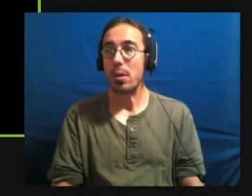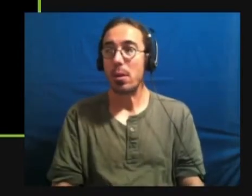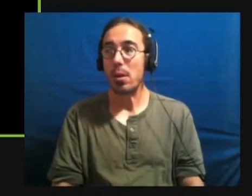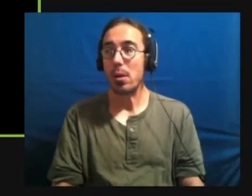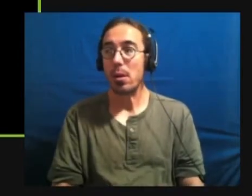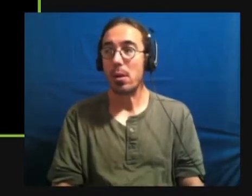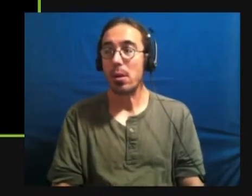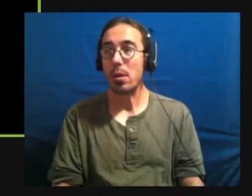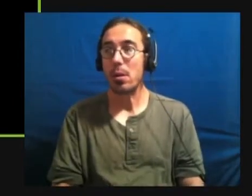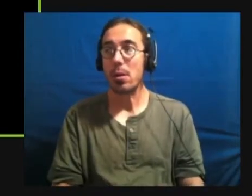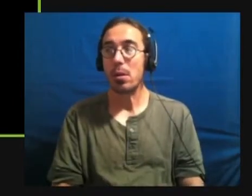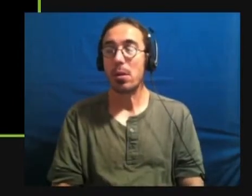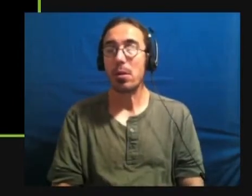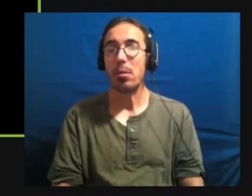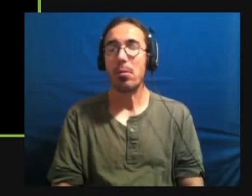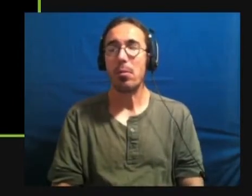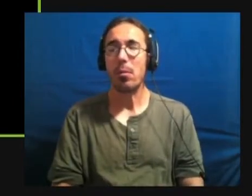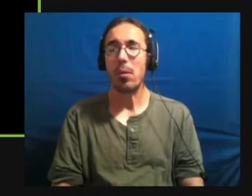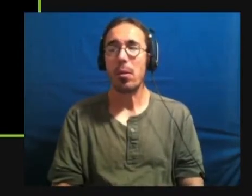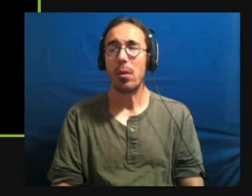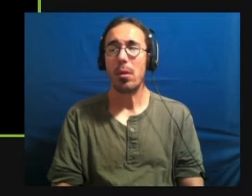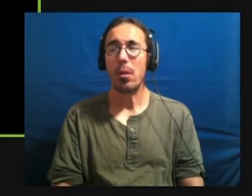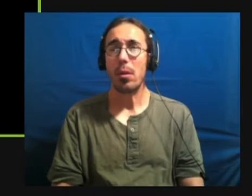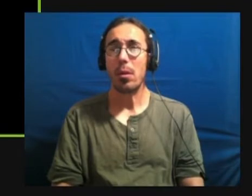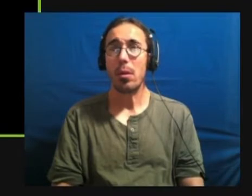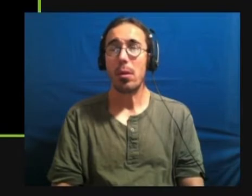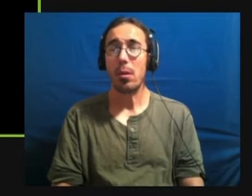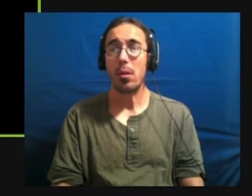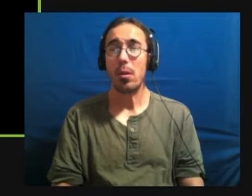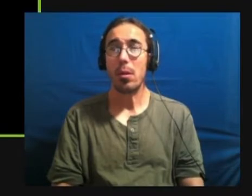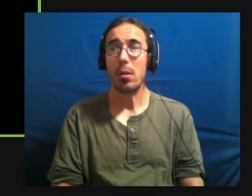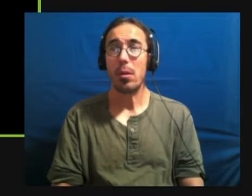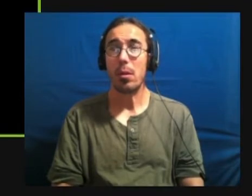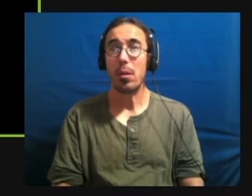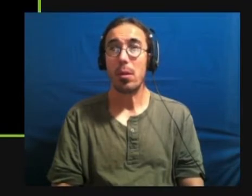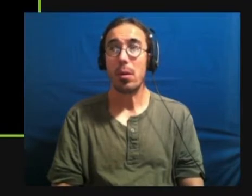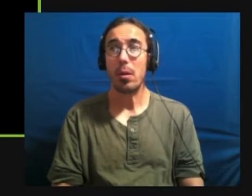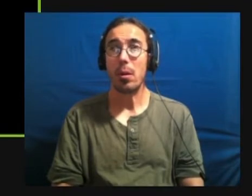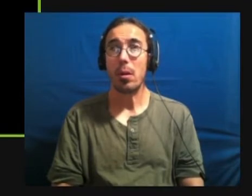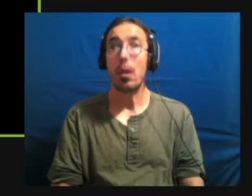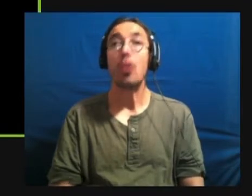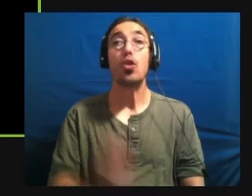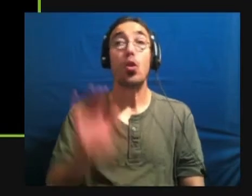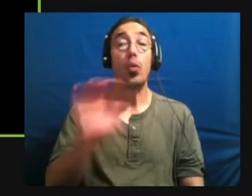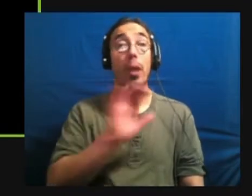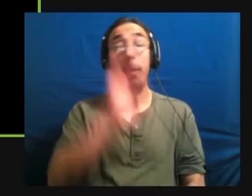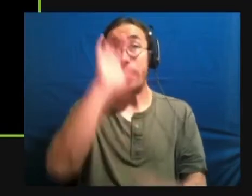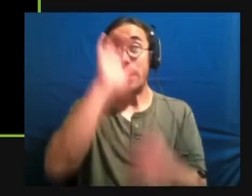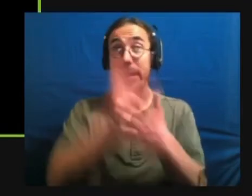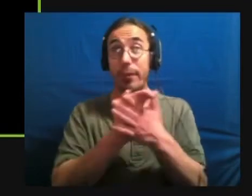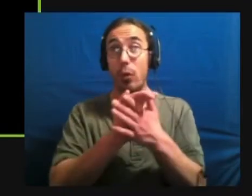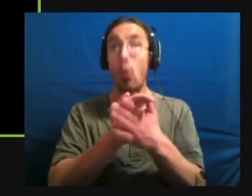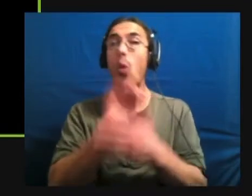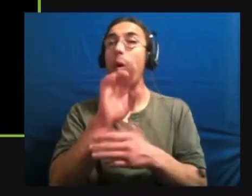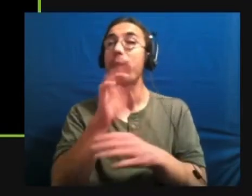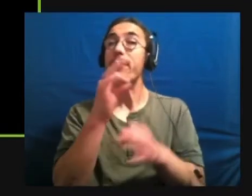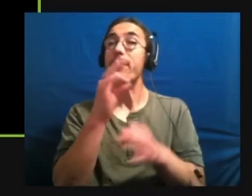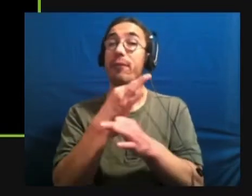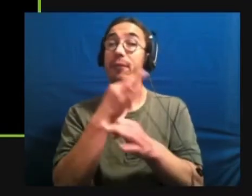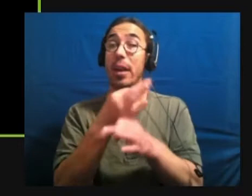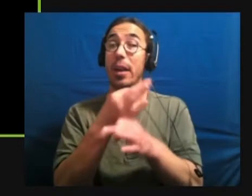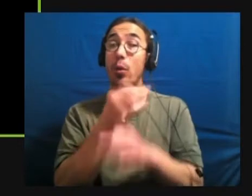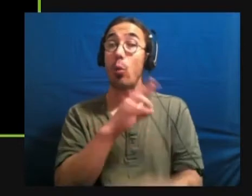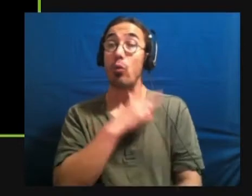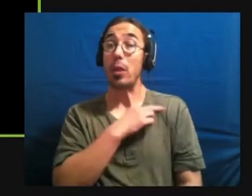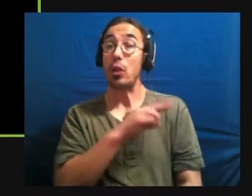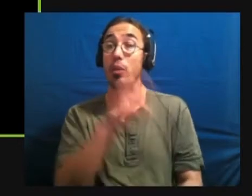that their faith and their beliefs and values. And so it will be confusing to them